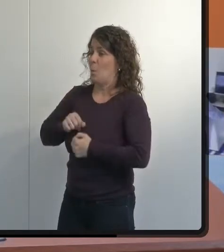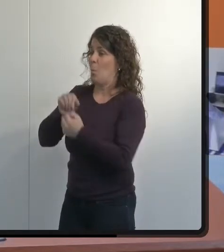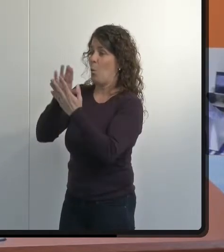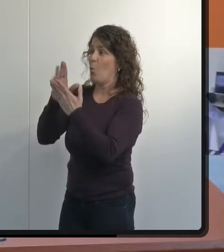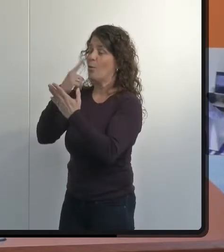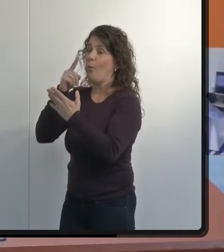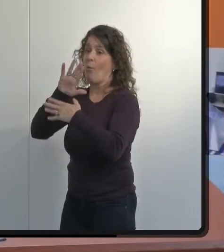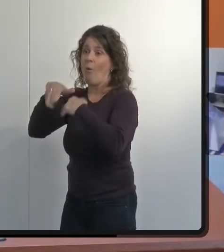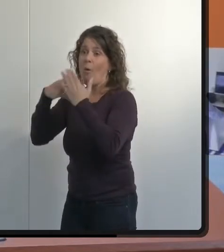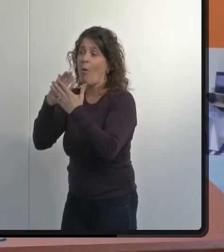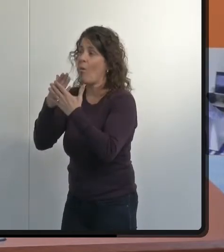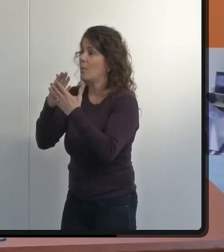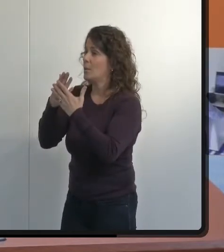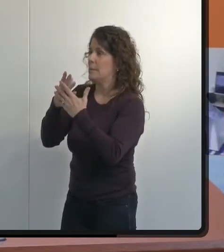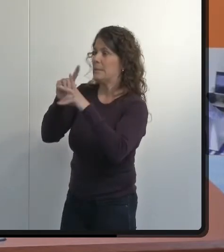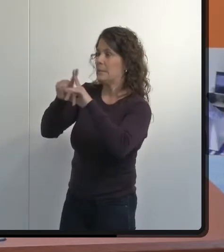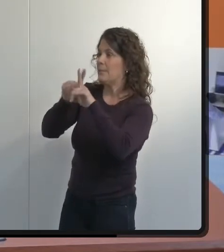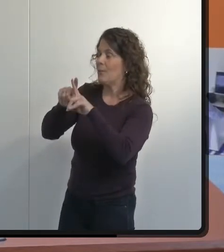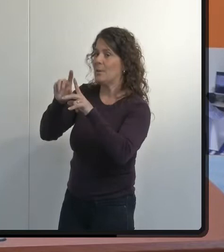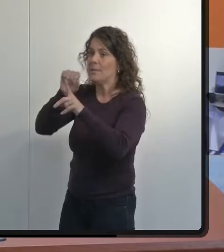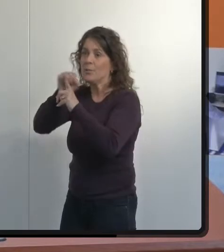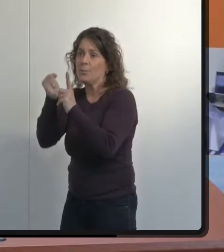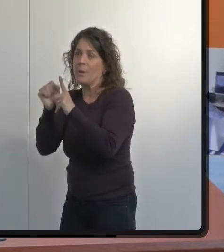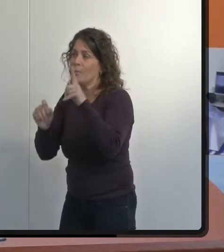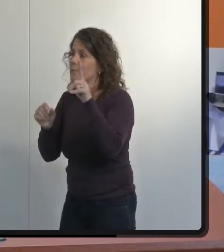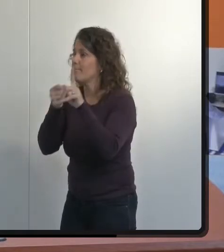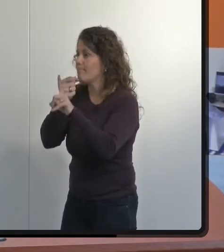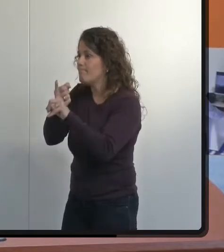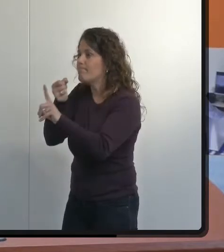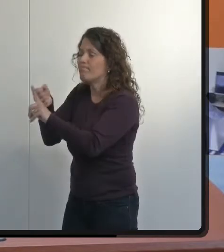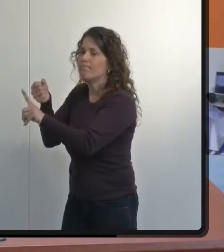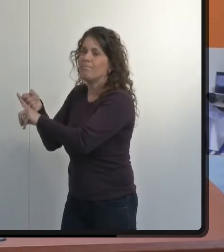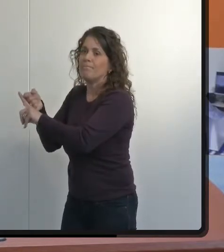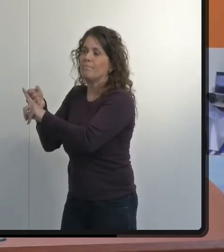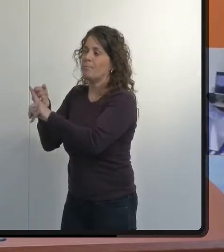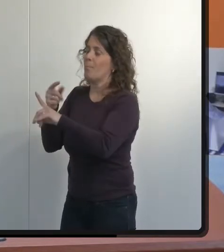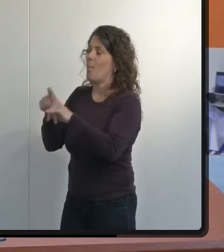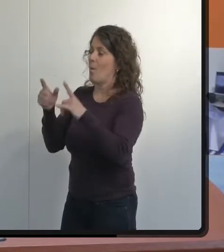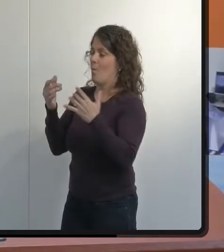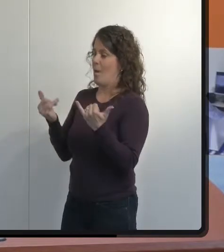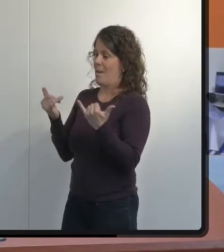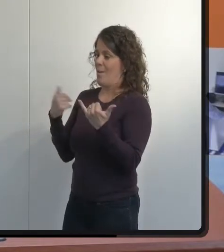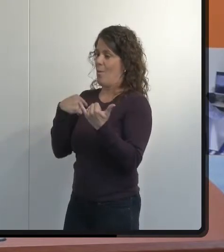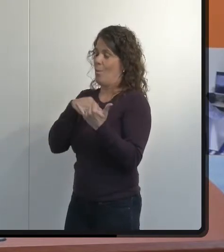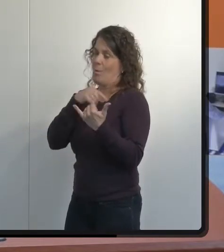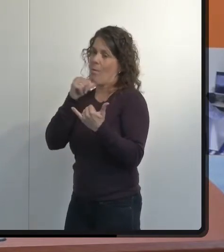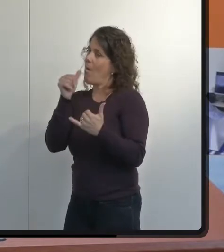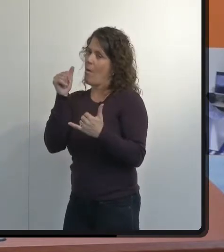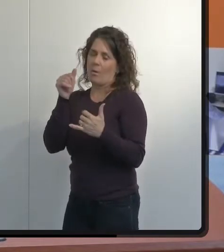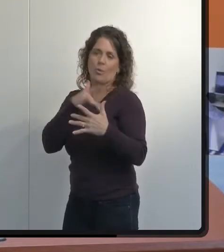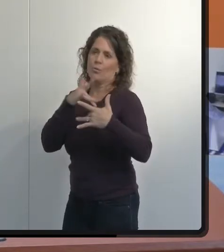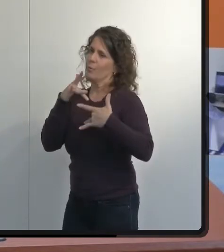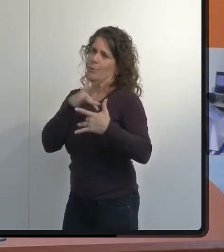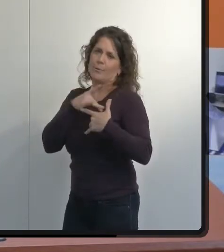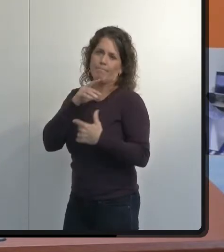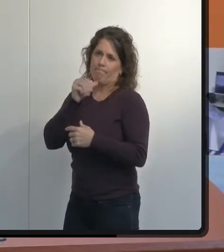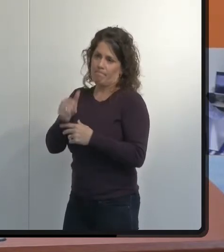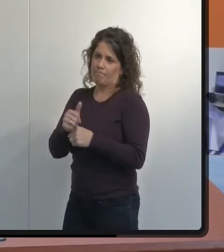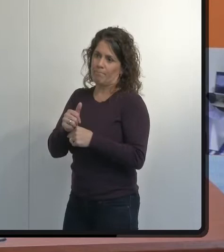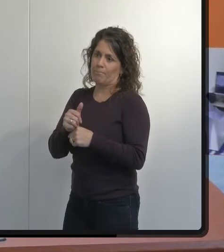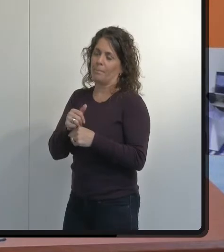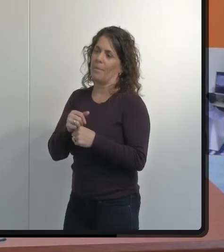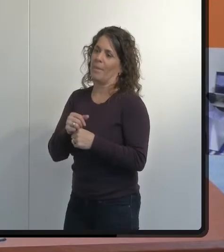every possible exposures, and we're not, at this moment in time, we're not worried. It seems very